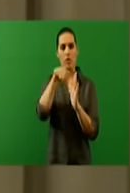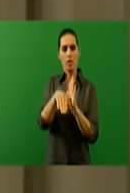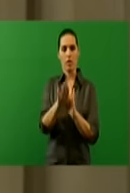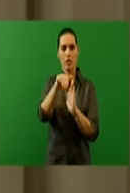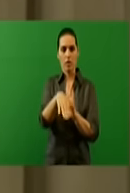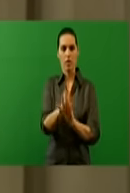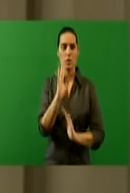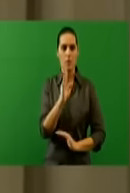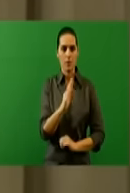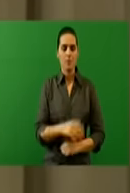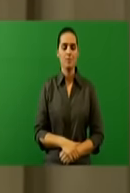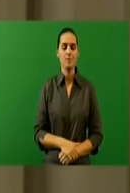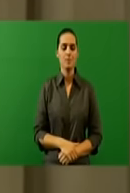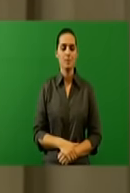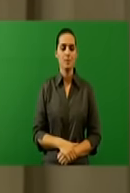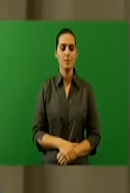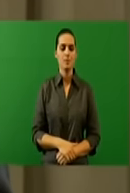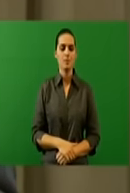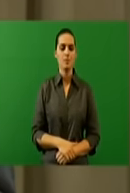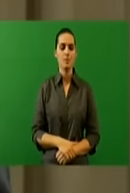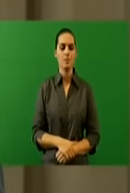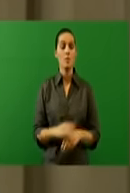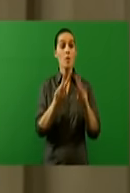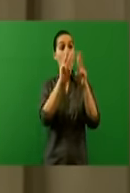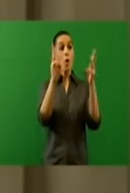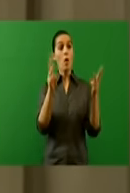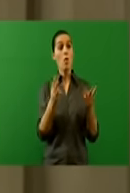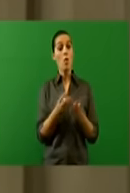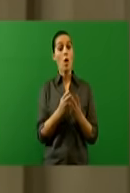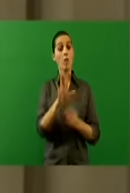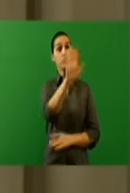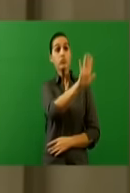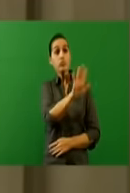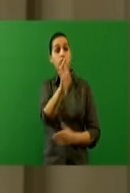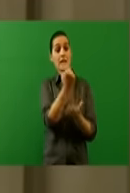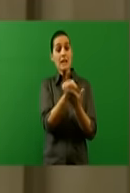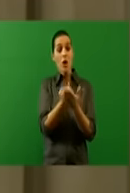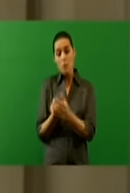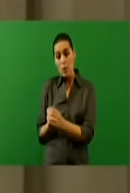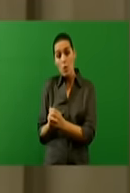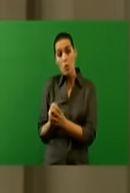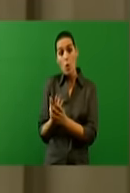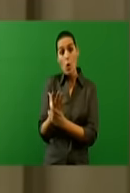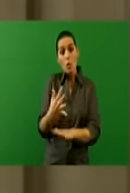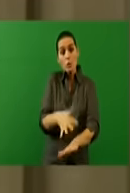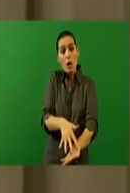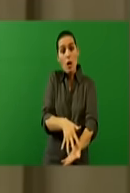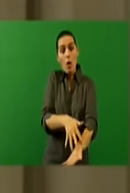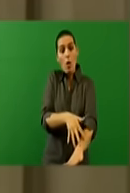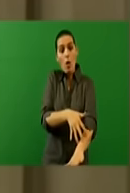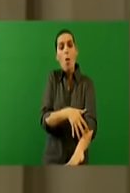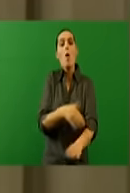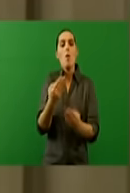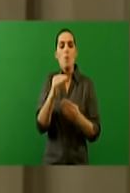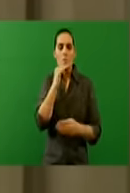A weaker global growth scenario could also imply that there may be a degree of downside